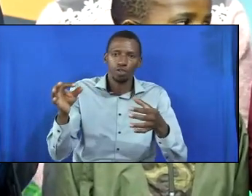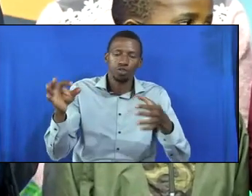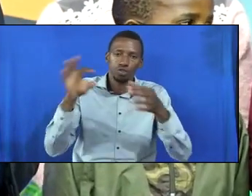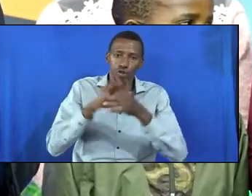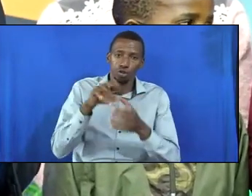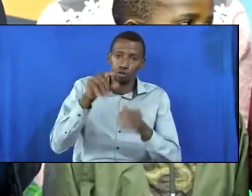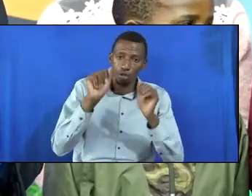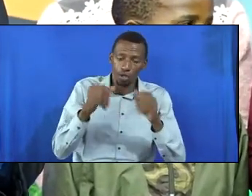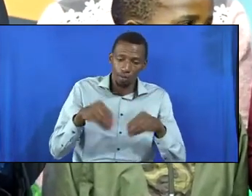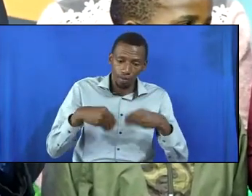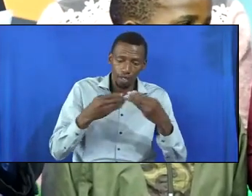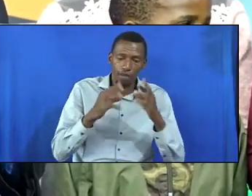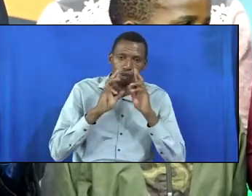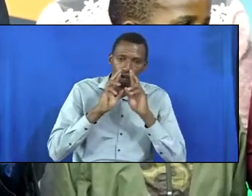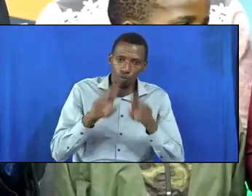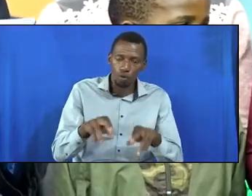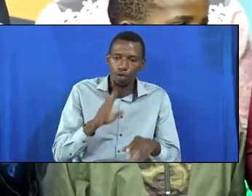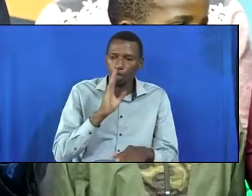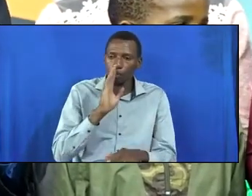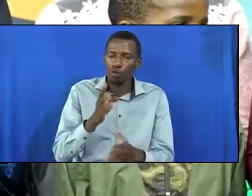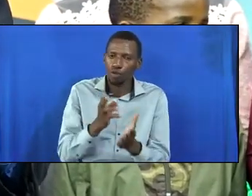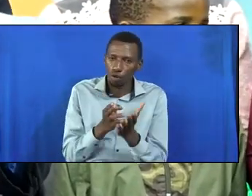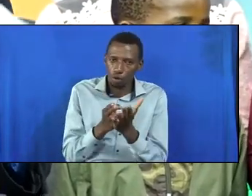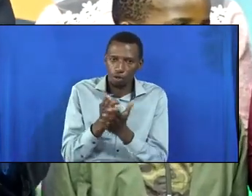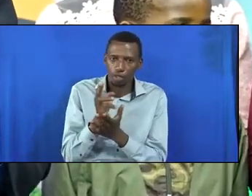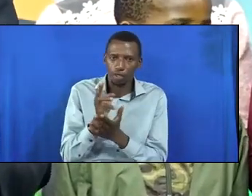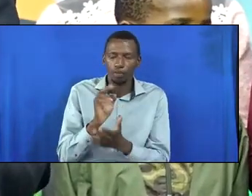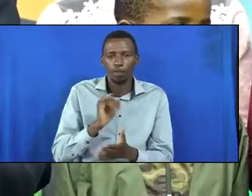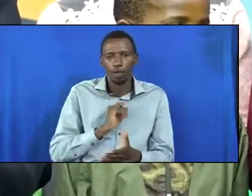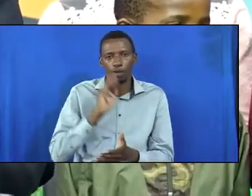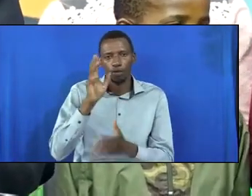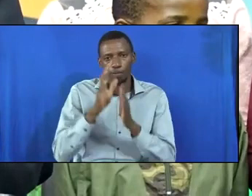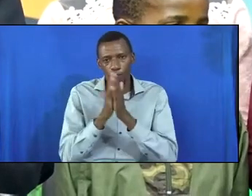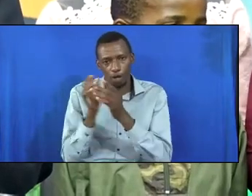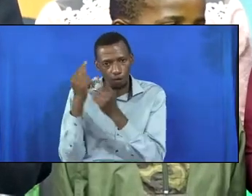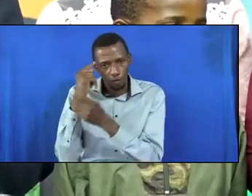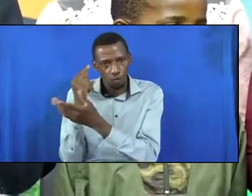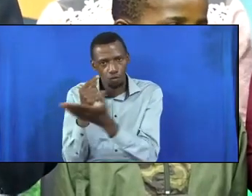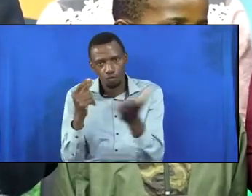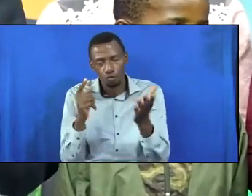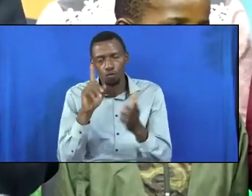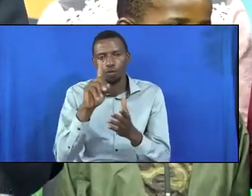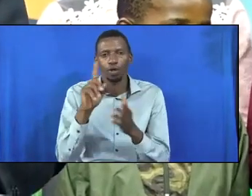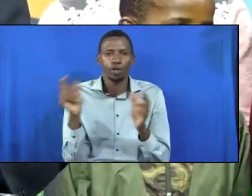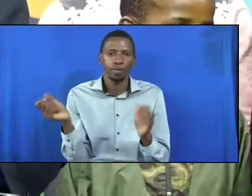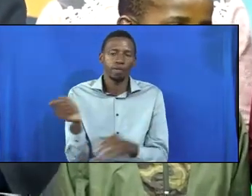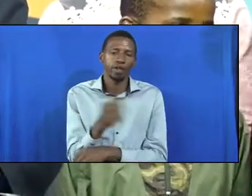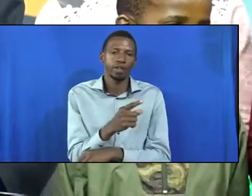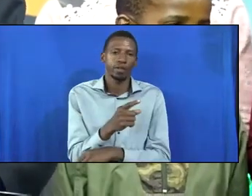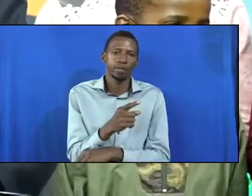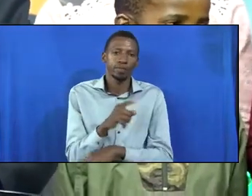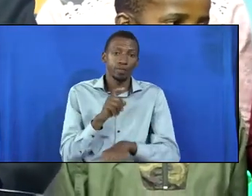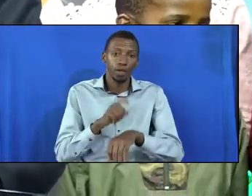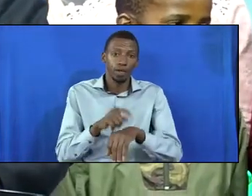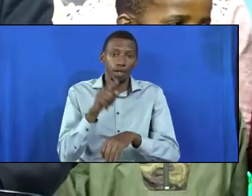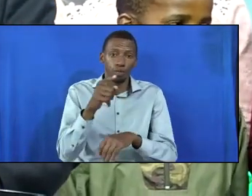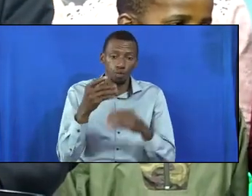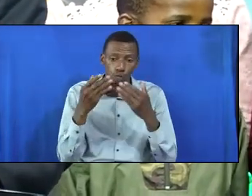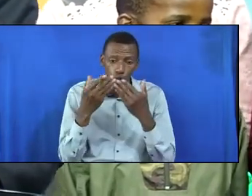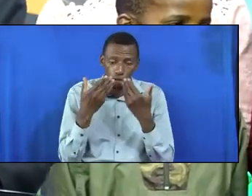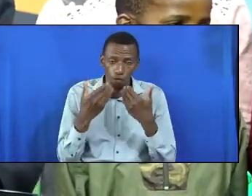honest, and I'll pray for you for a period of 1 month. So when you do that, you can report to this